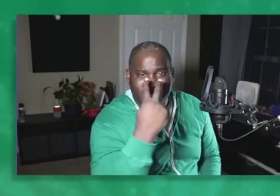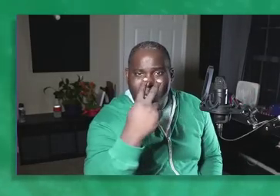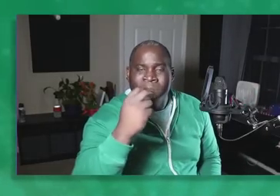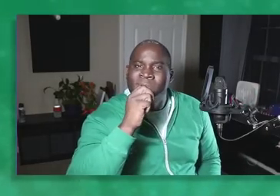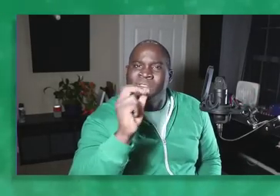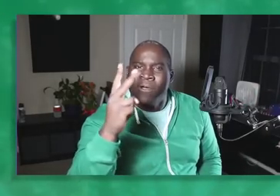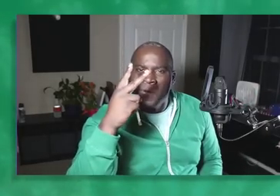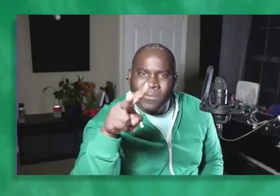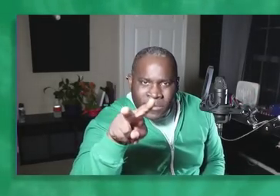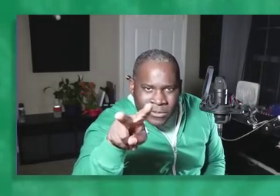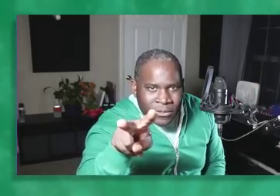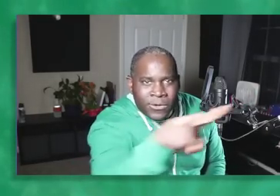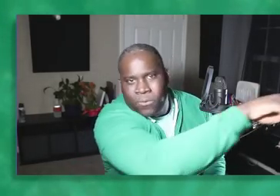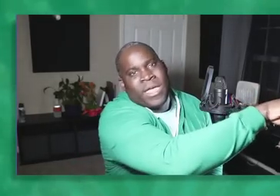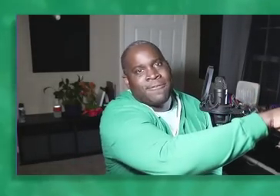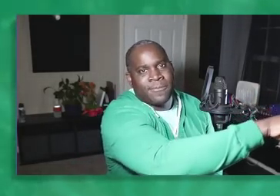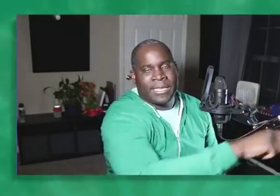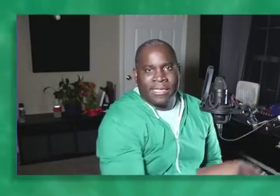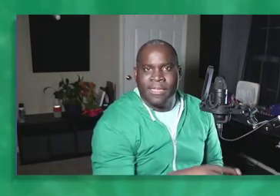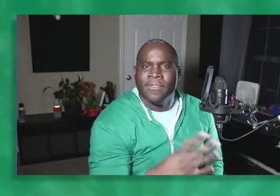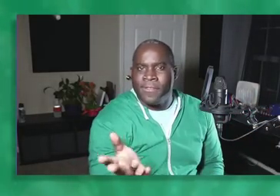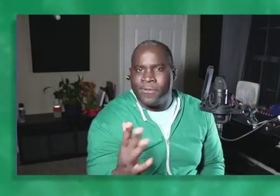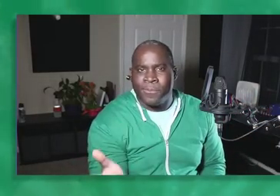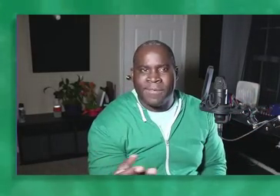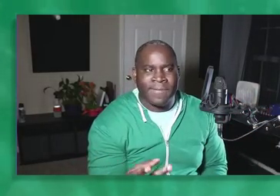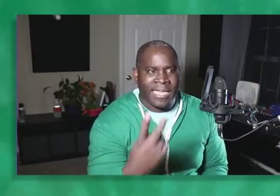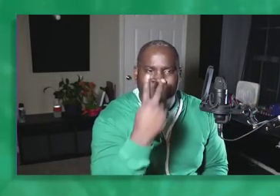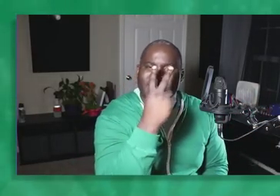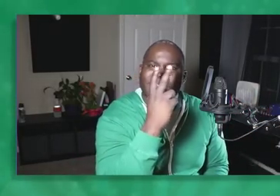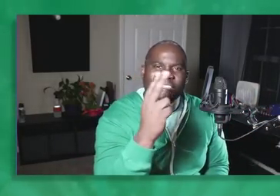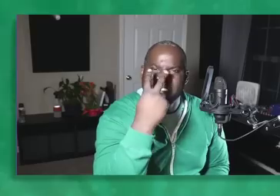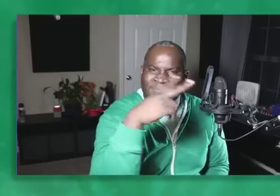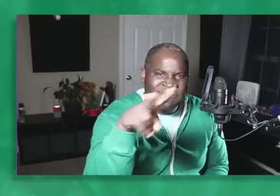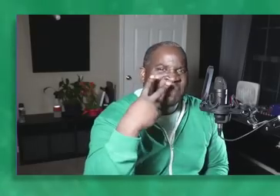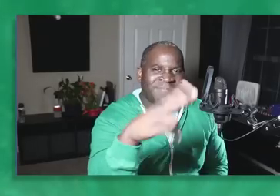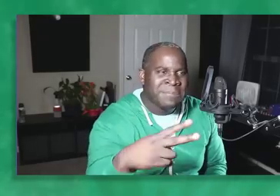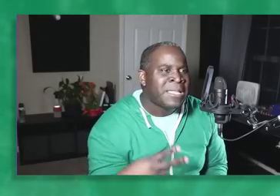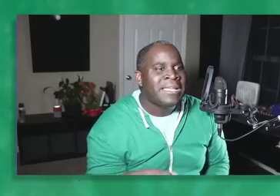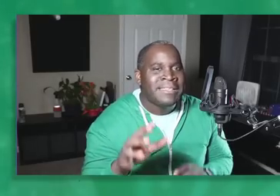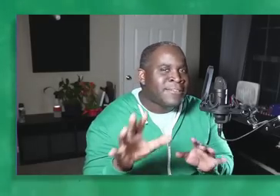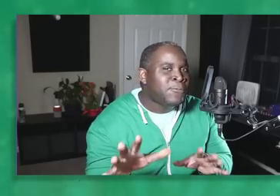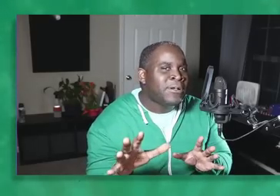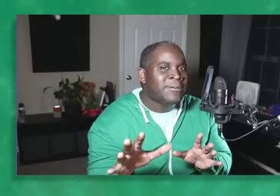me. Don't look away from me. Either of those would be fine. But this